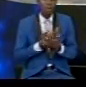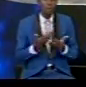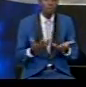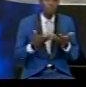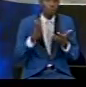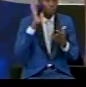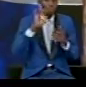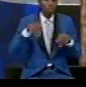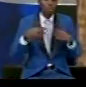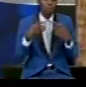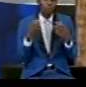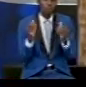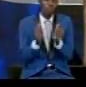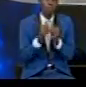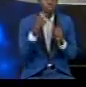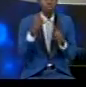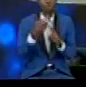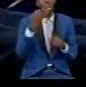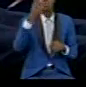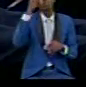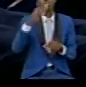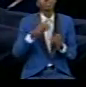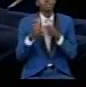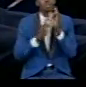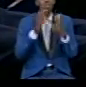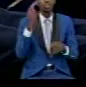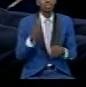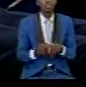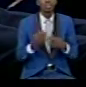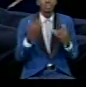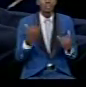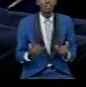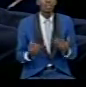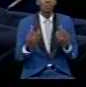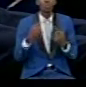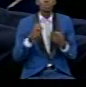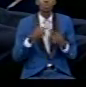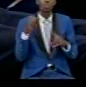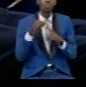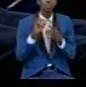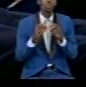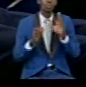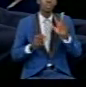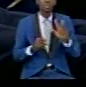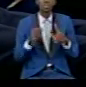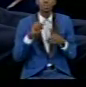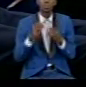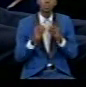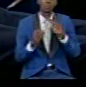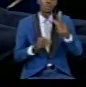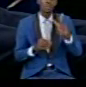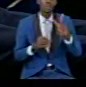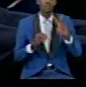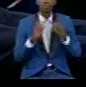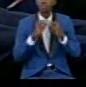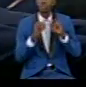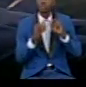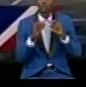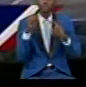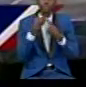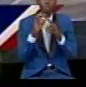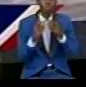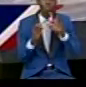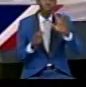with the word of God in Jesus' name. We're coming to point number three. Point number three,